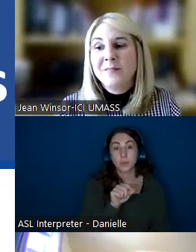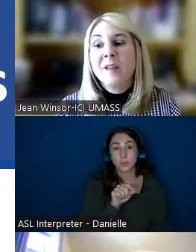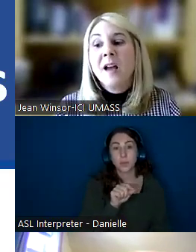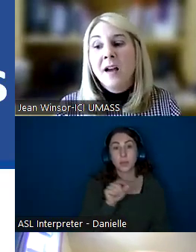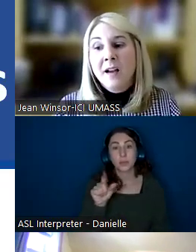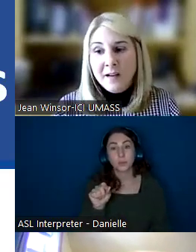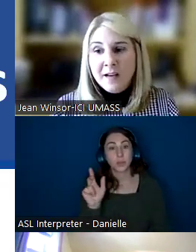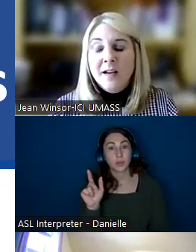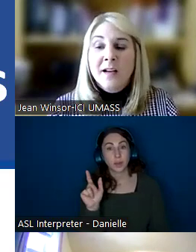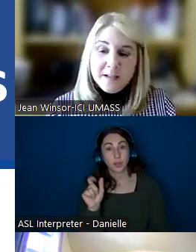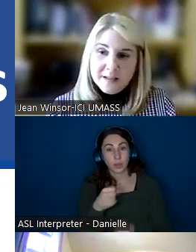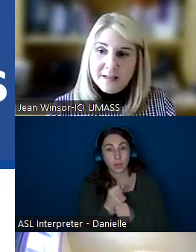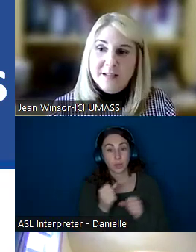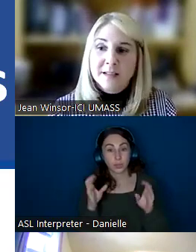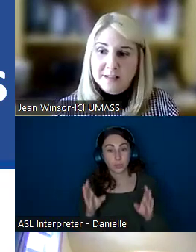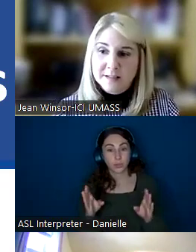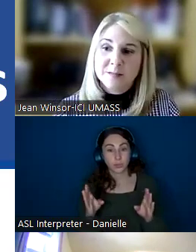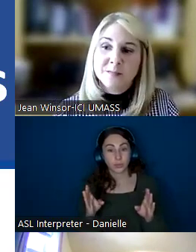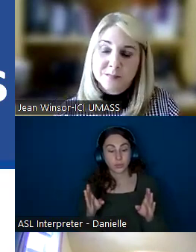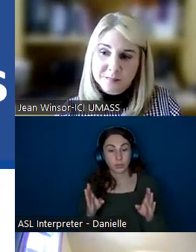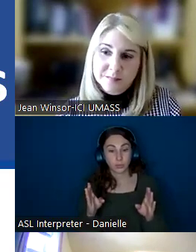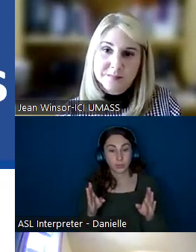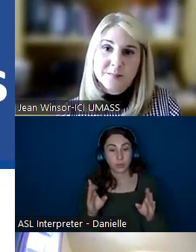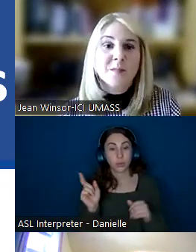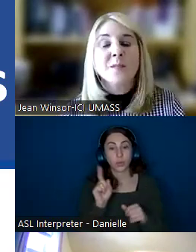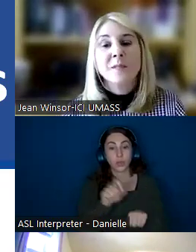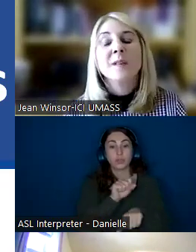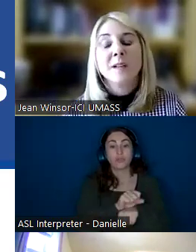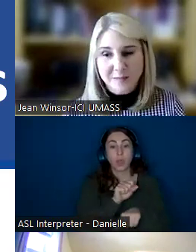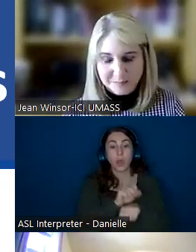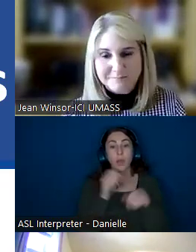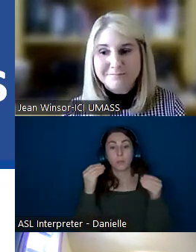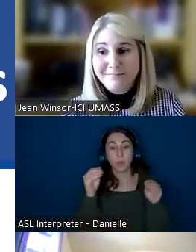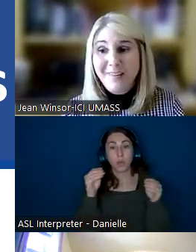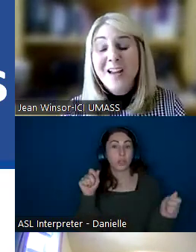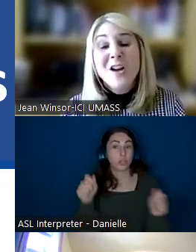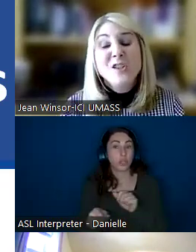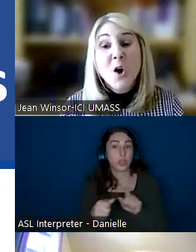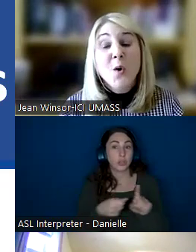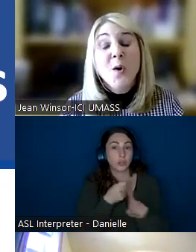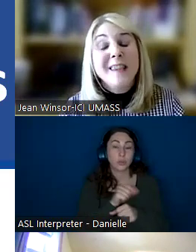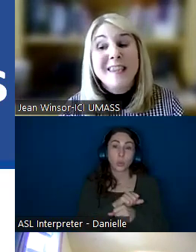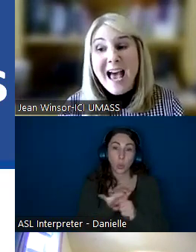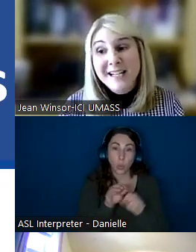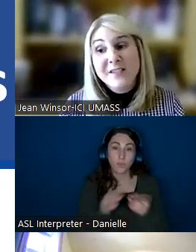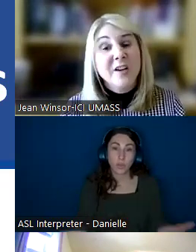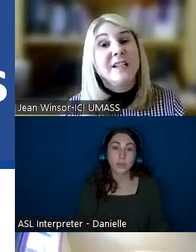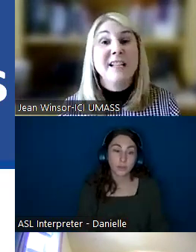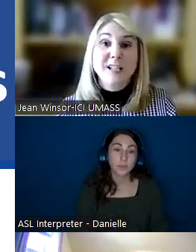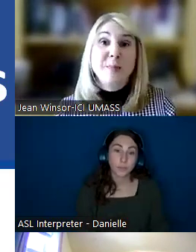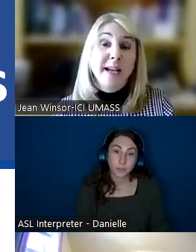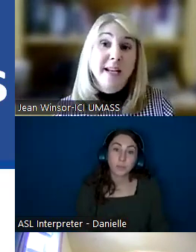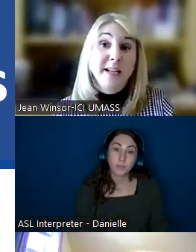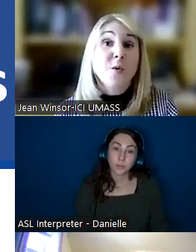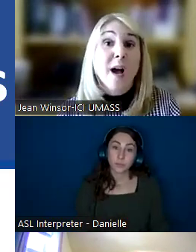2020-2023 years, the extent to which the job market changed, COVID times? So that is a very